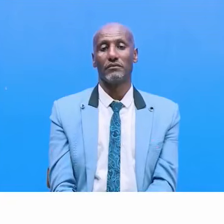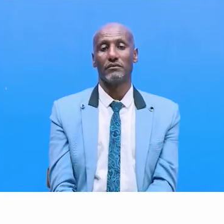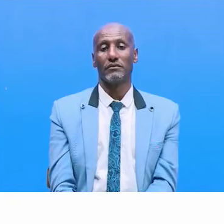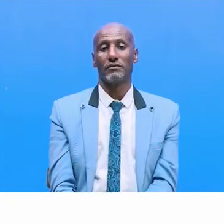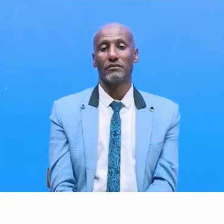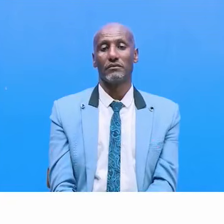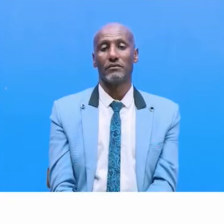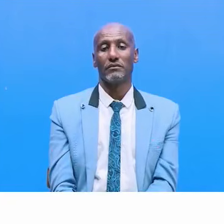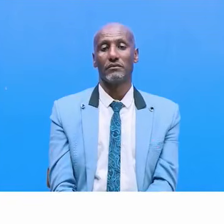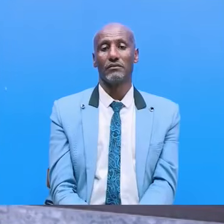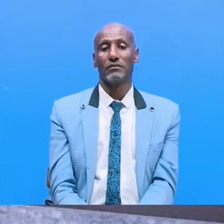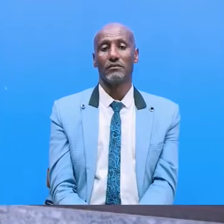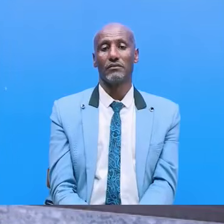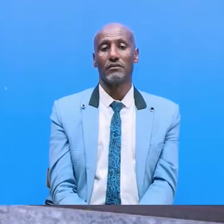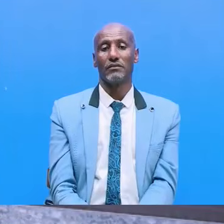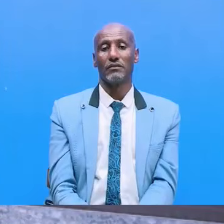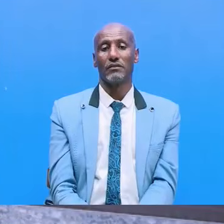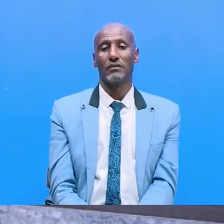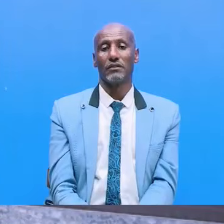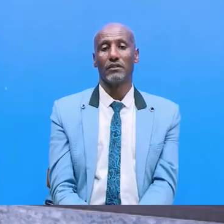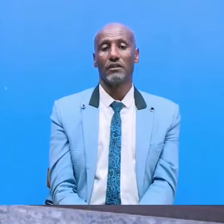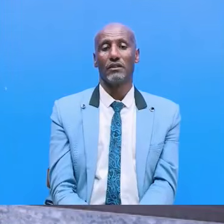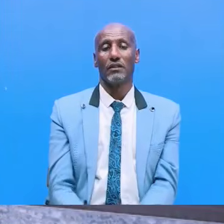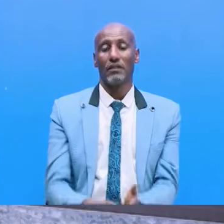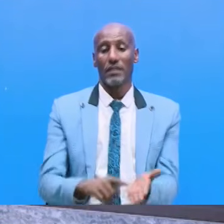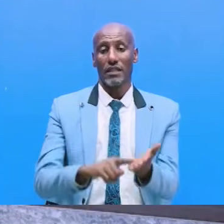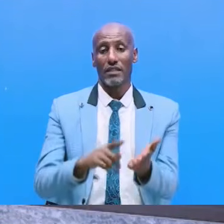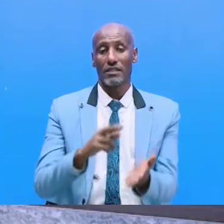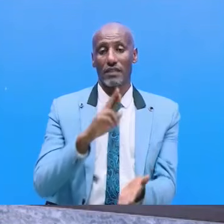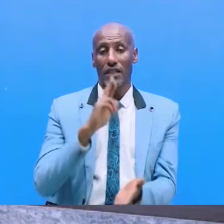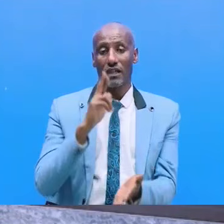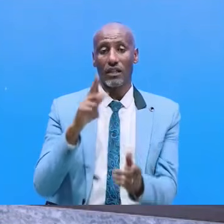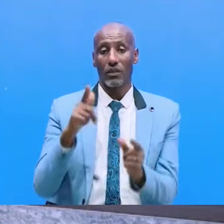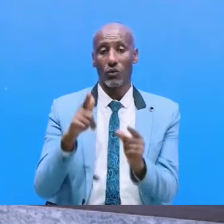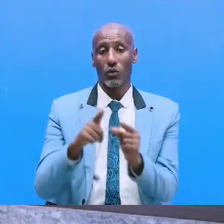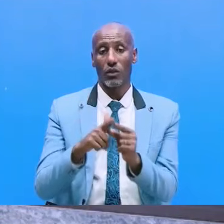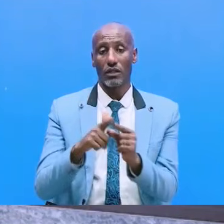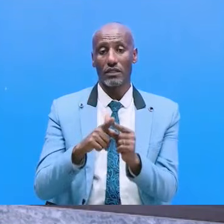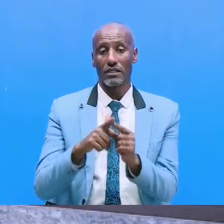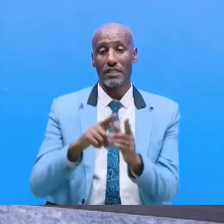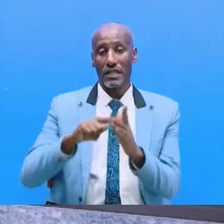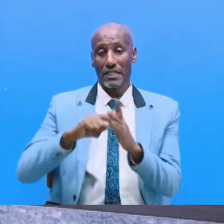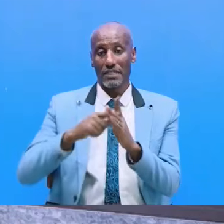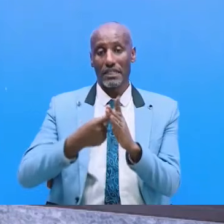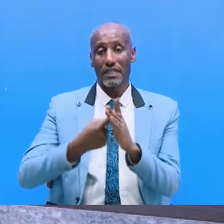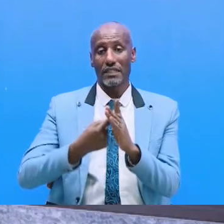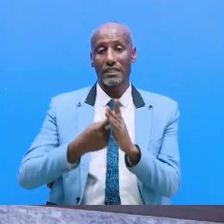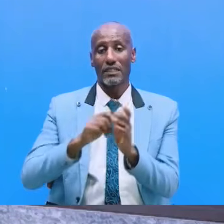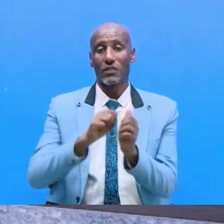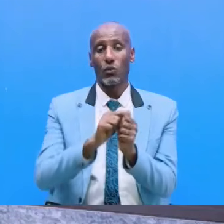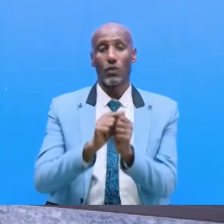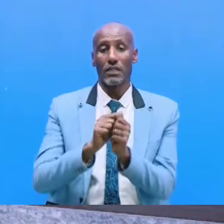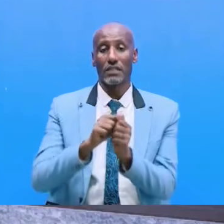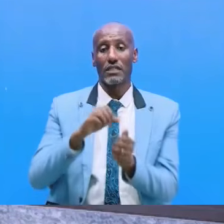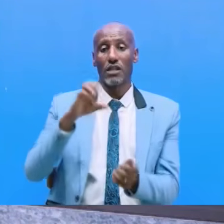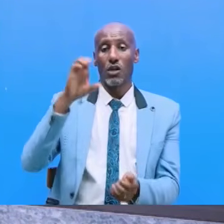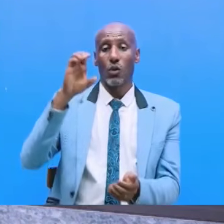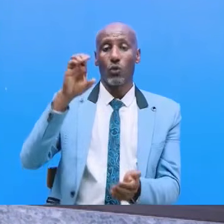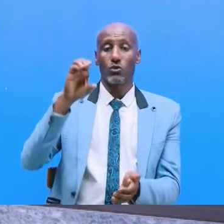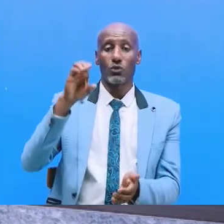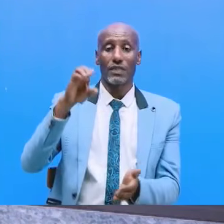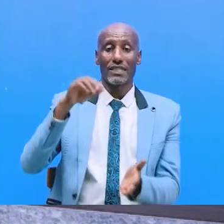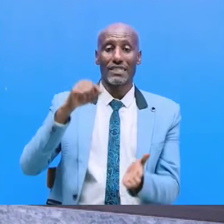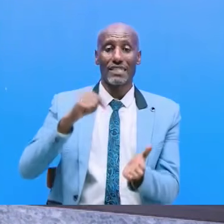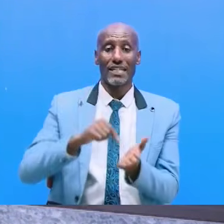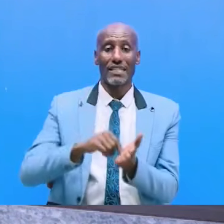So, students, look here. These are a words which is a start, a letter, consonant letter, which is C